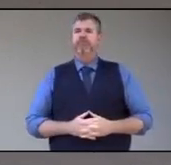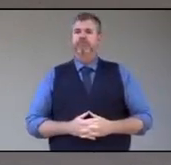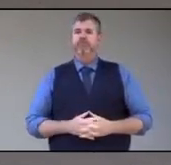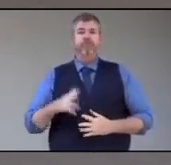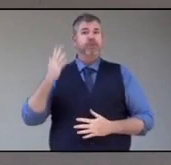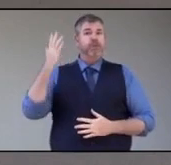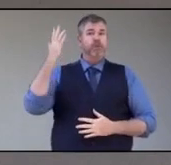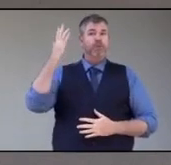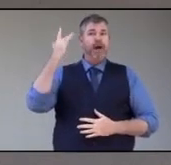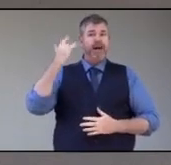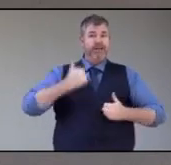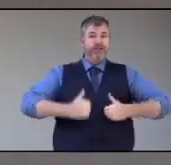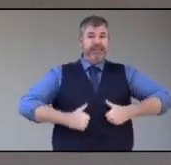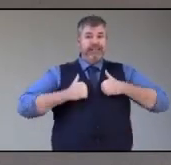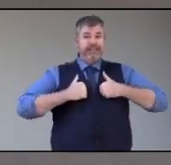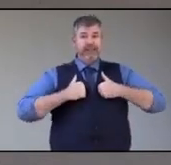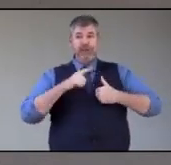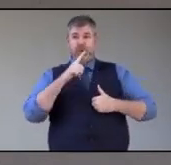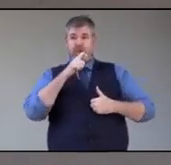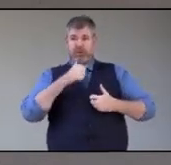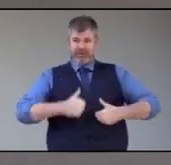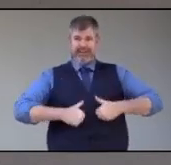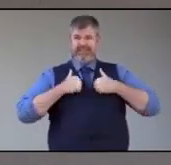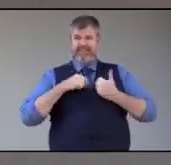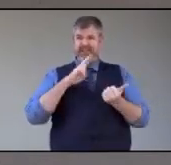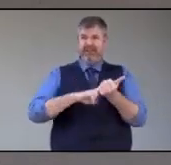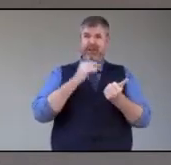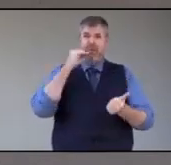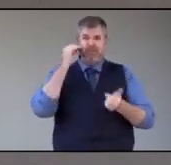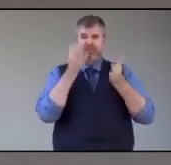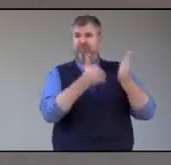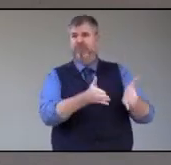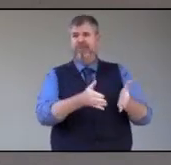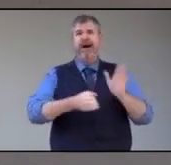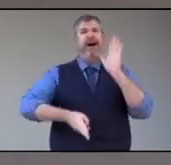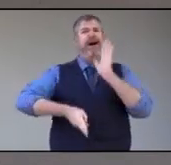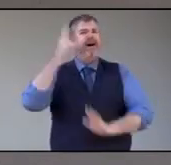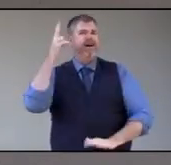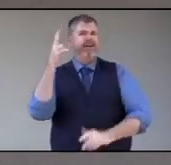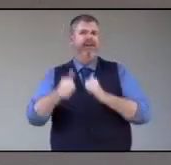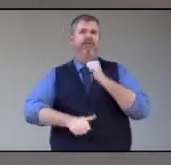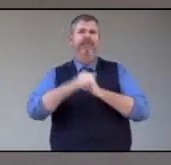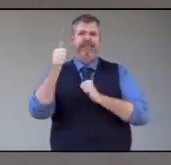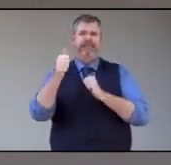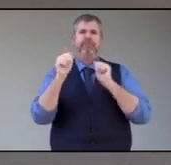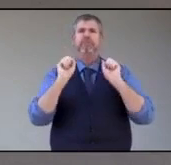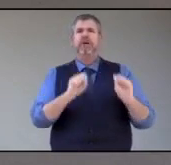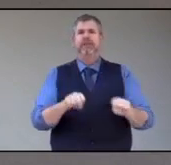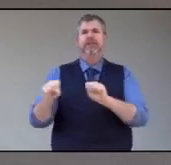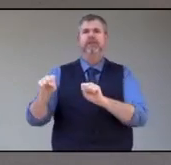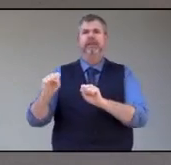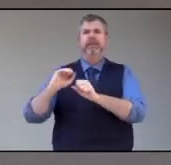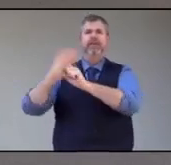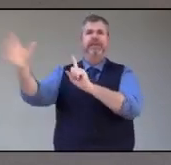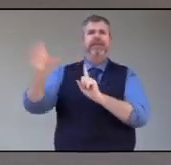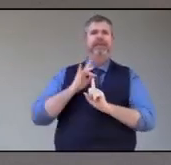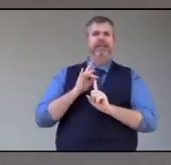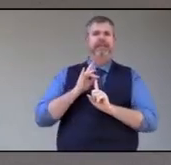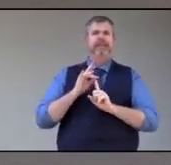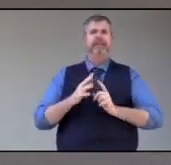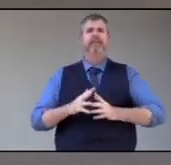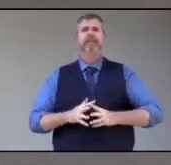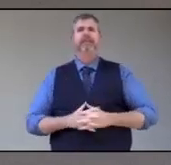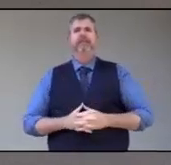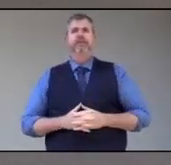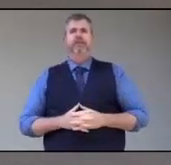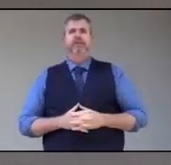residents in long-term care facilities are at highest risk. They only represent 5% of our cases, but they represent 45%